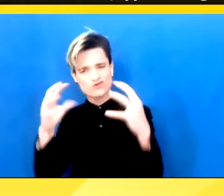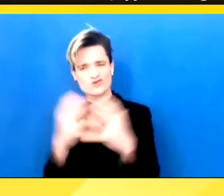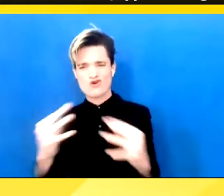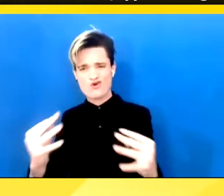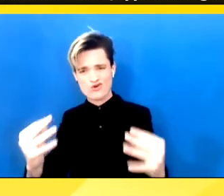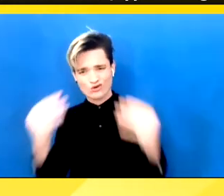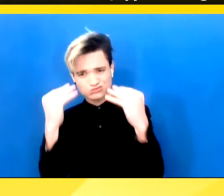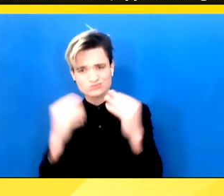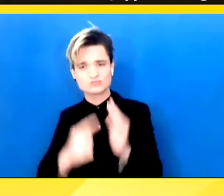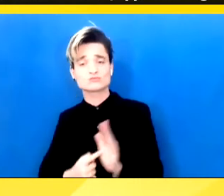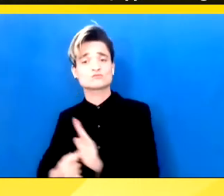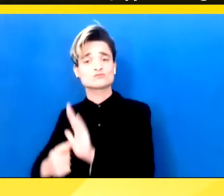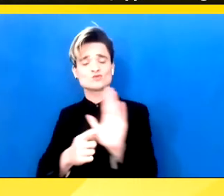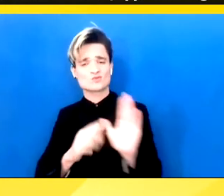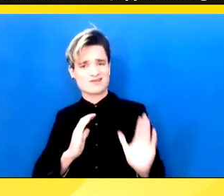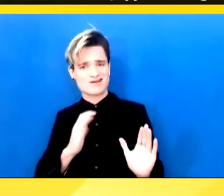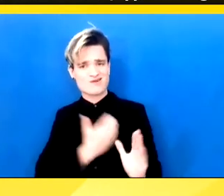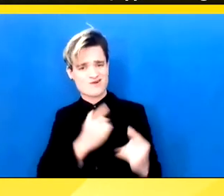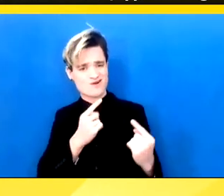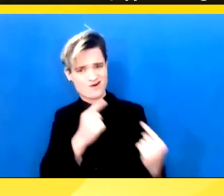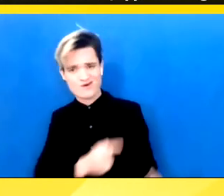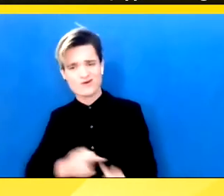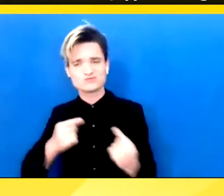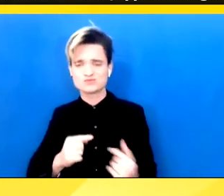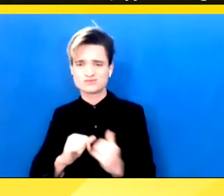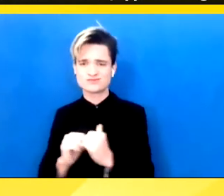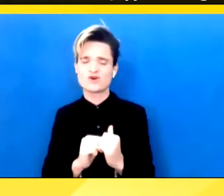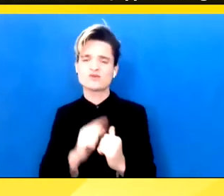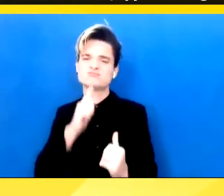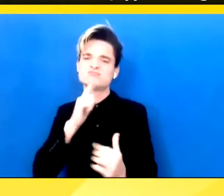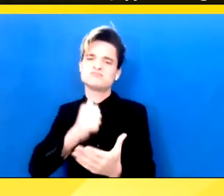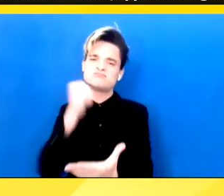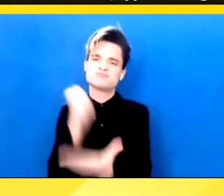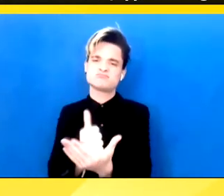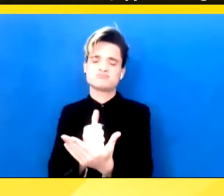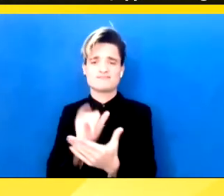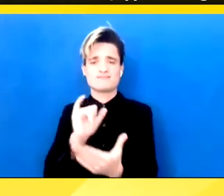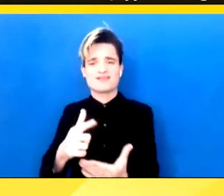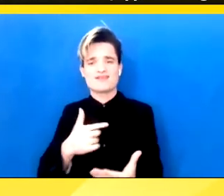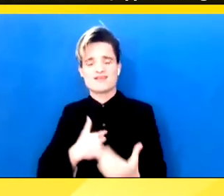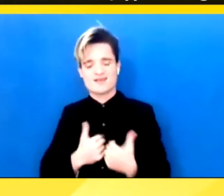So that's my story for y'all today, and thank y'all for coming out.